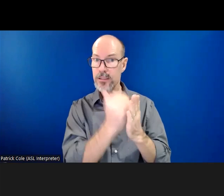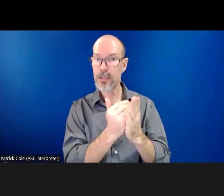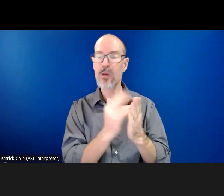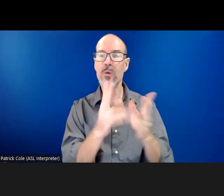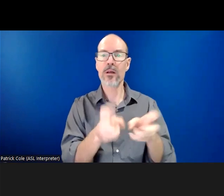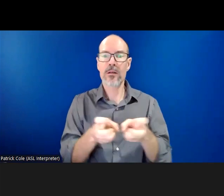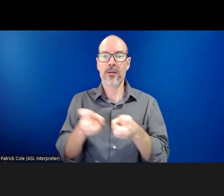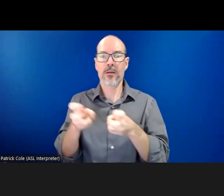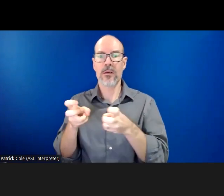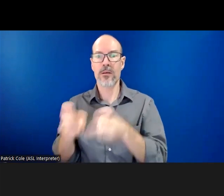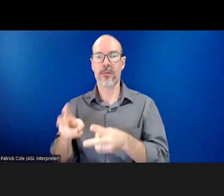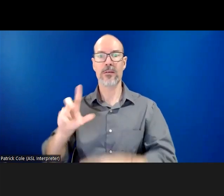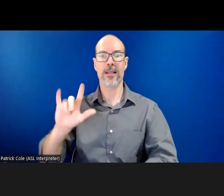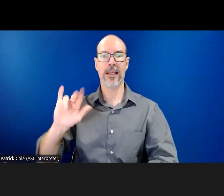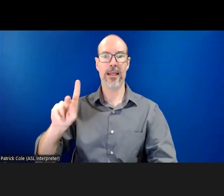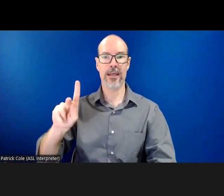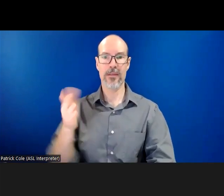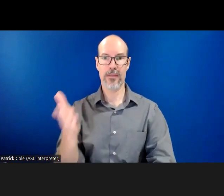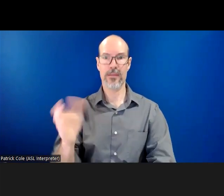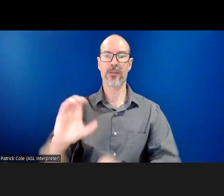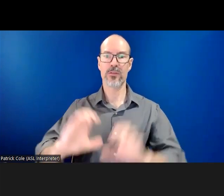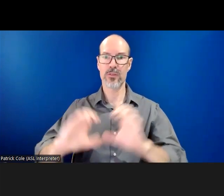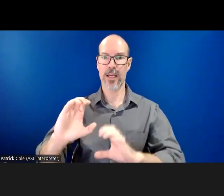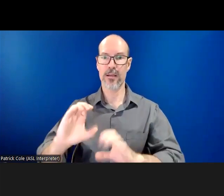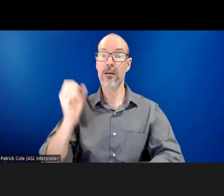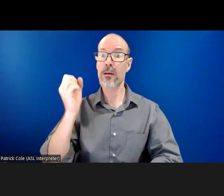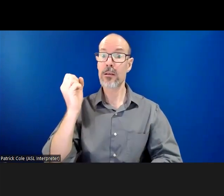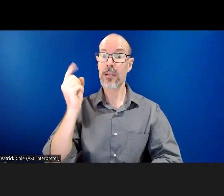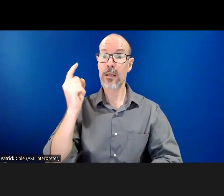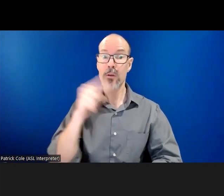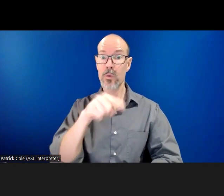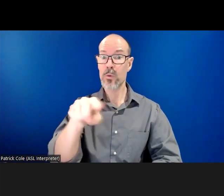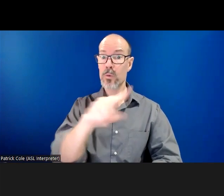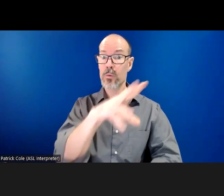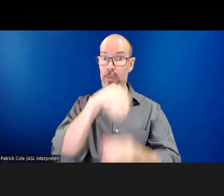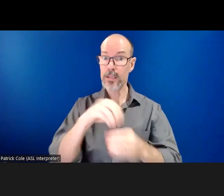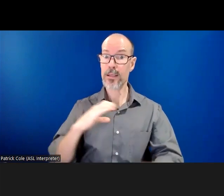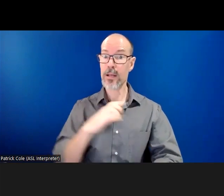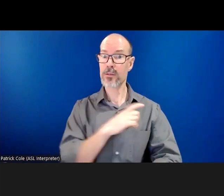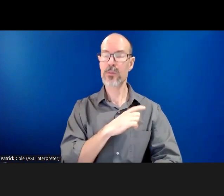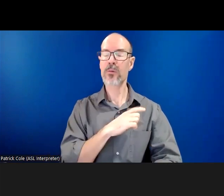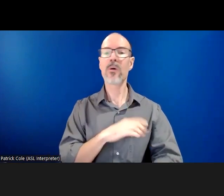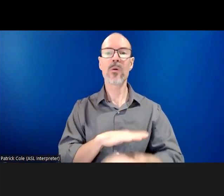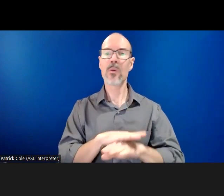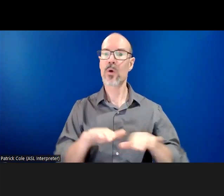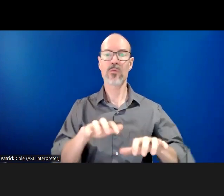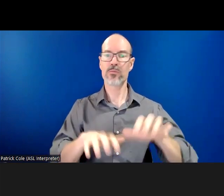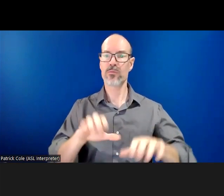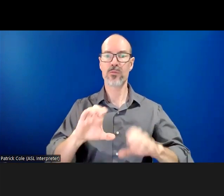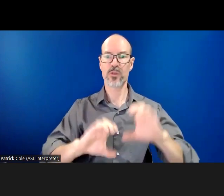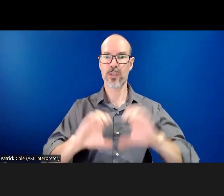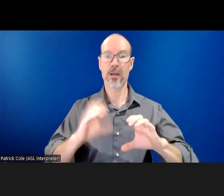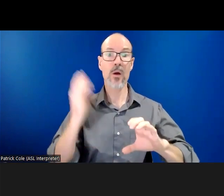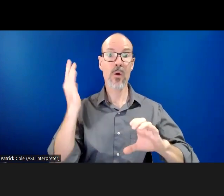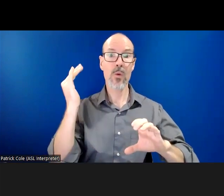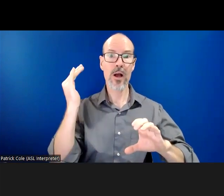would also like to remind council members that they should not use the Zoom chat for anything other than logistics. The audience does not have access to the chat,